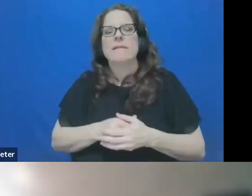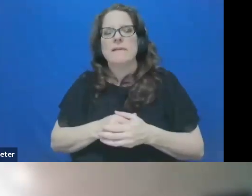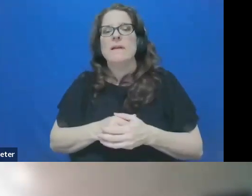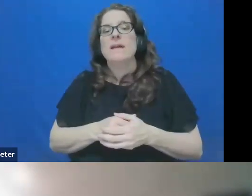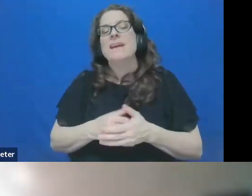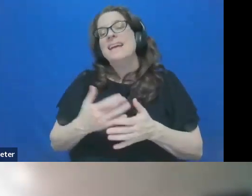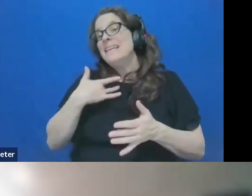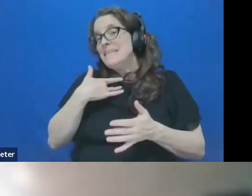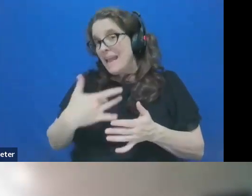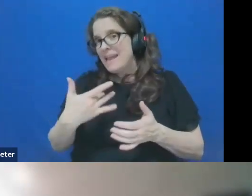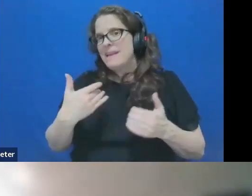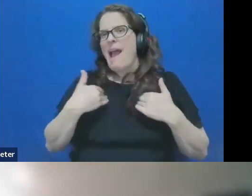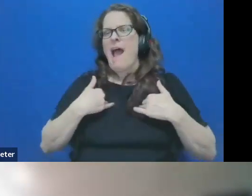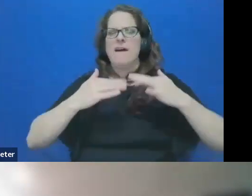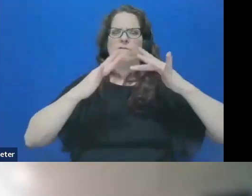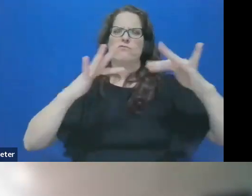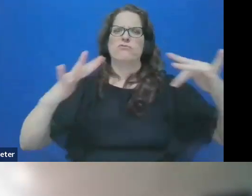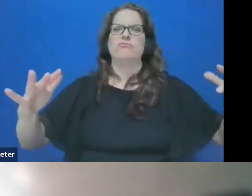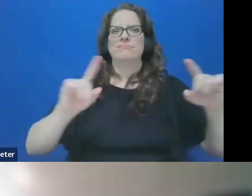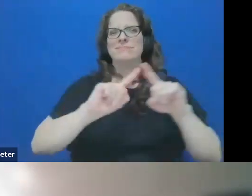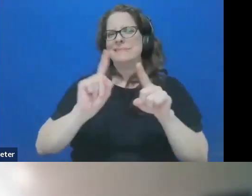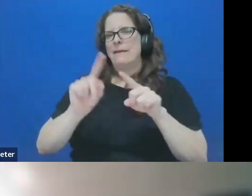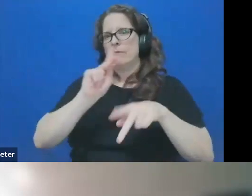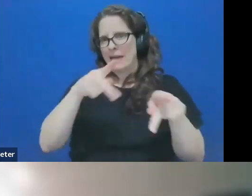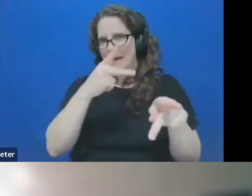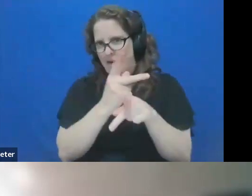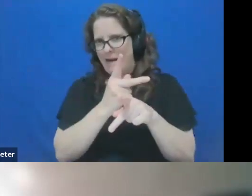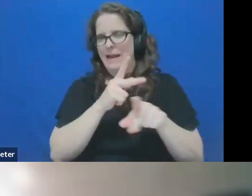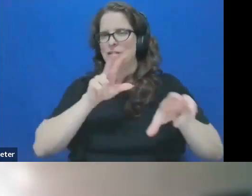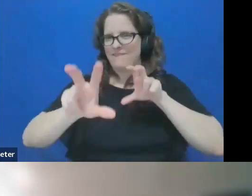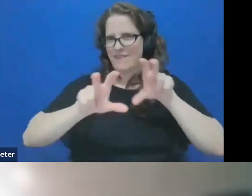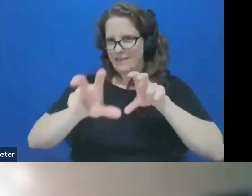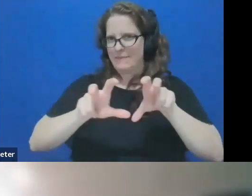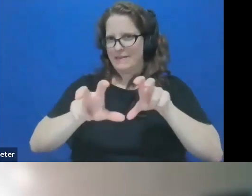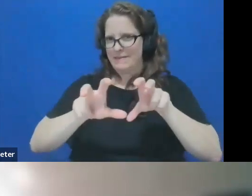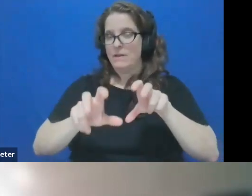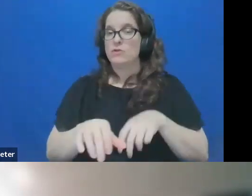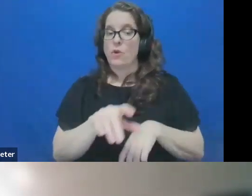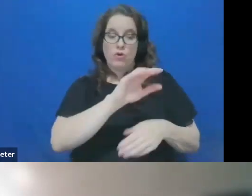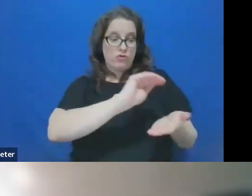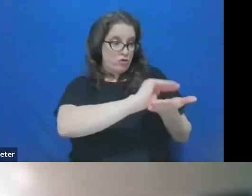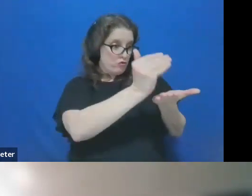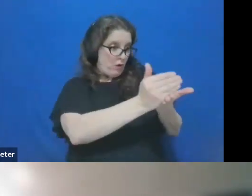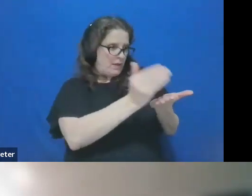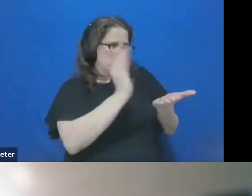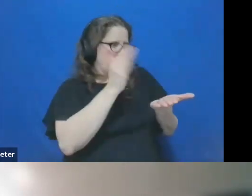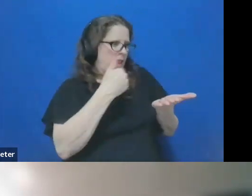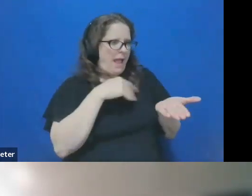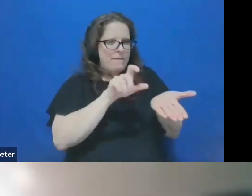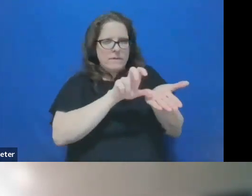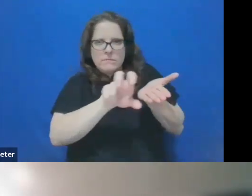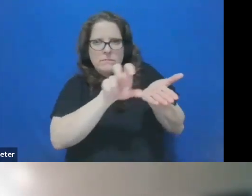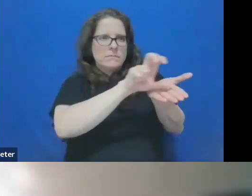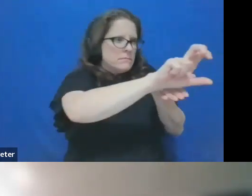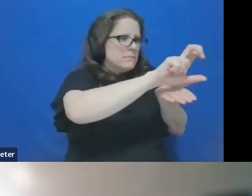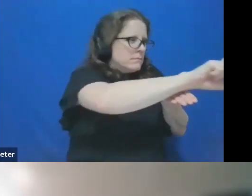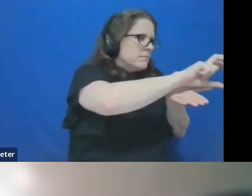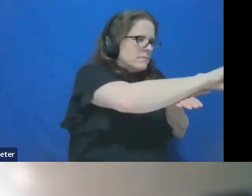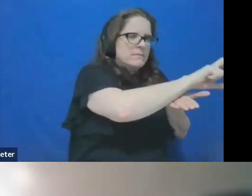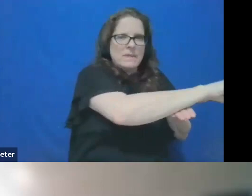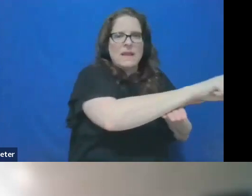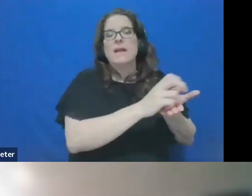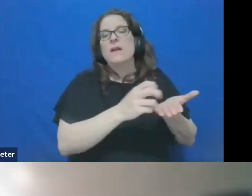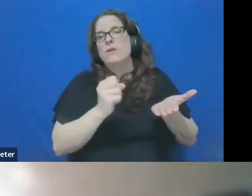variety, diversification of investments inside the trust, so that it can weather sort of market ups